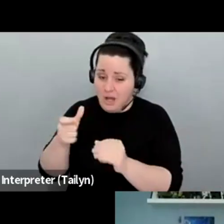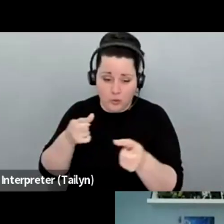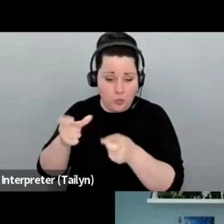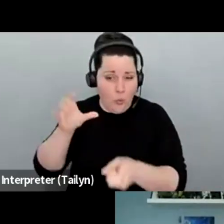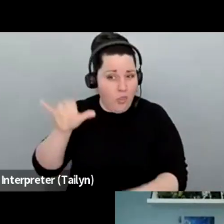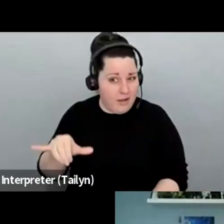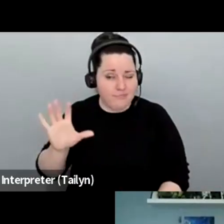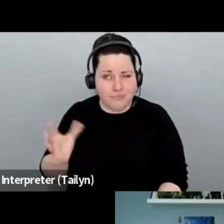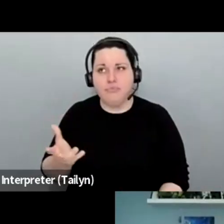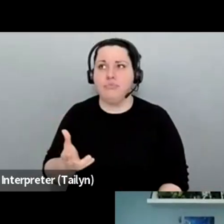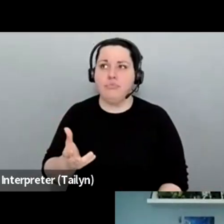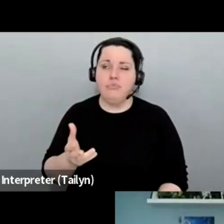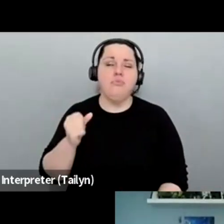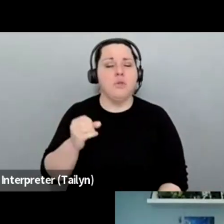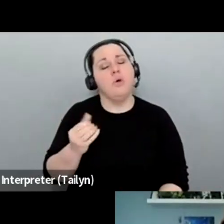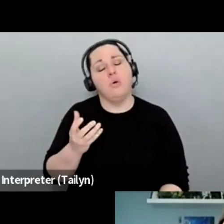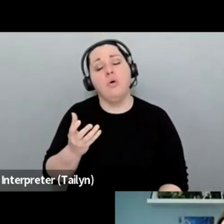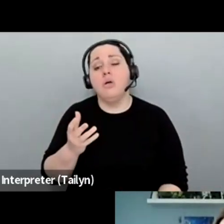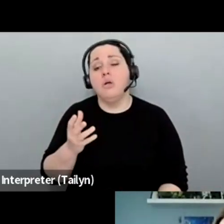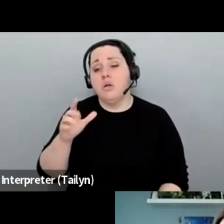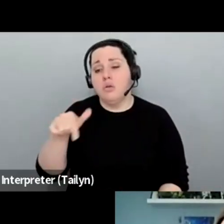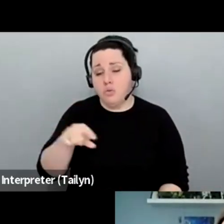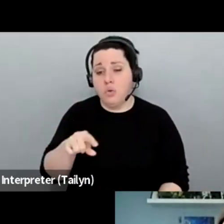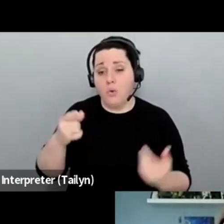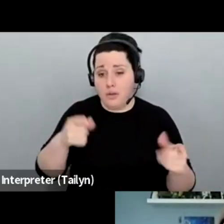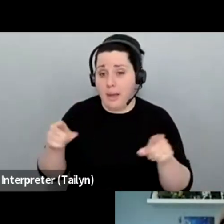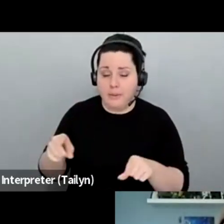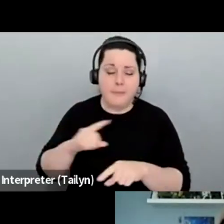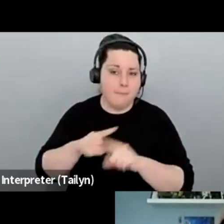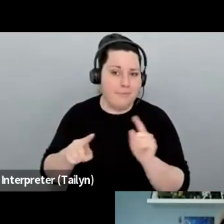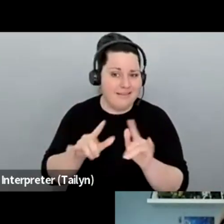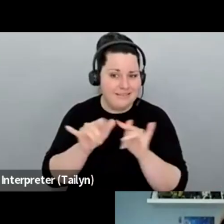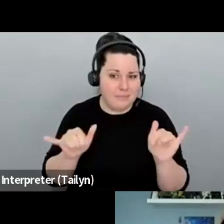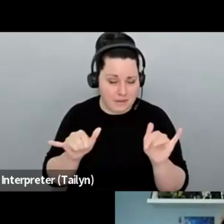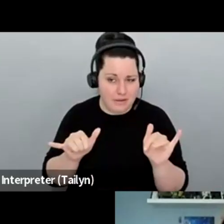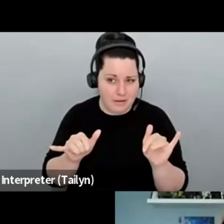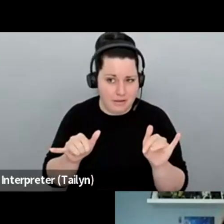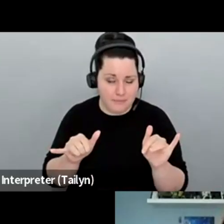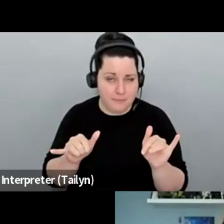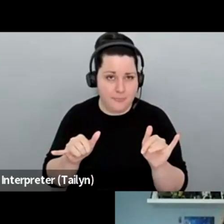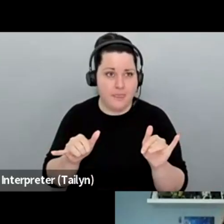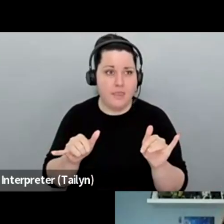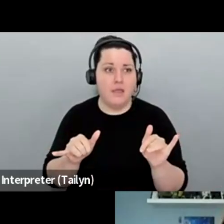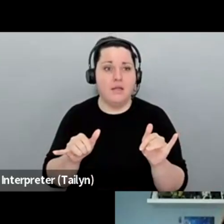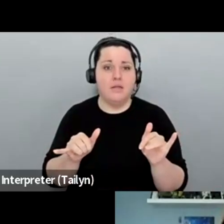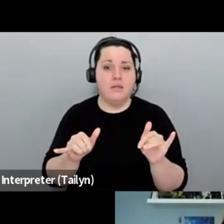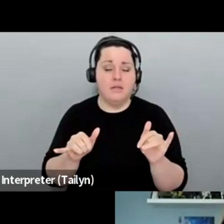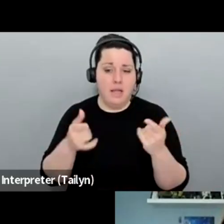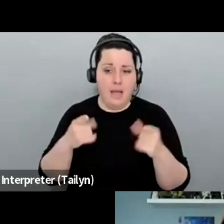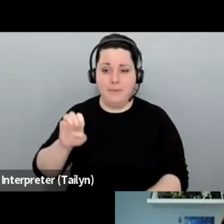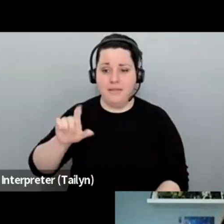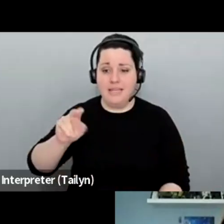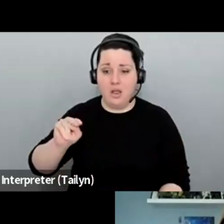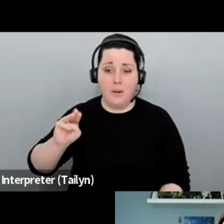that. So those are things that are happening. But at the same time, when Elon Musk